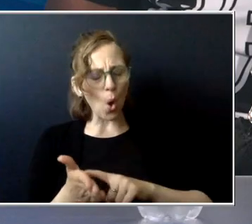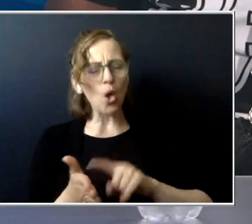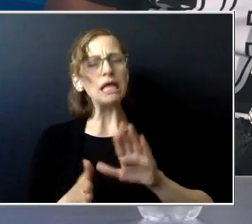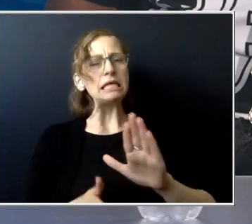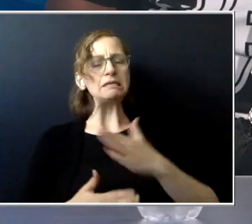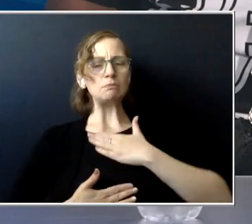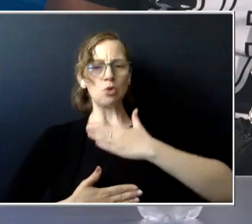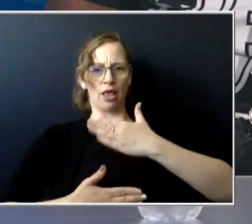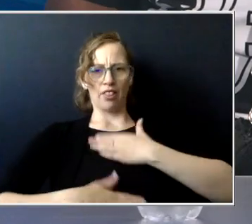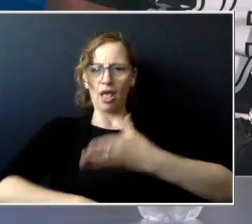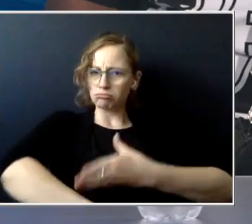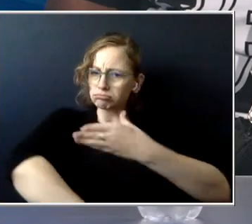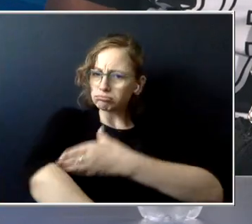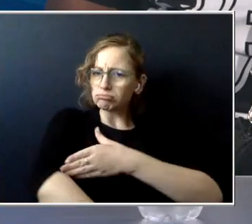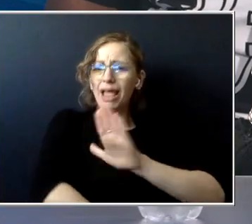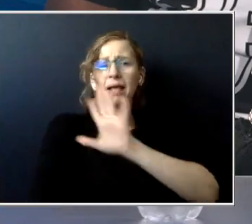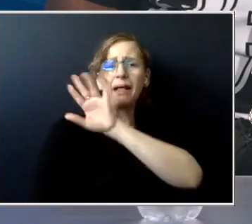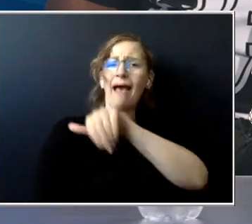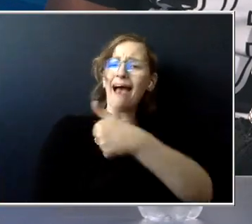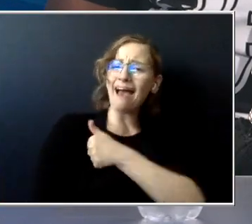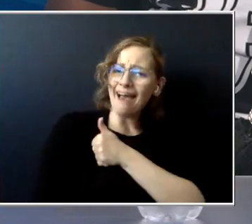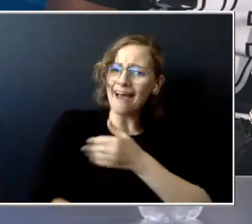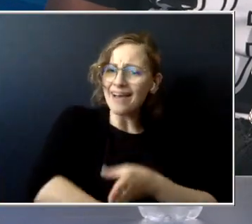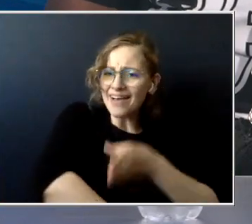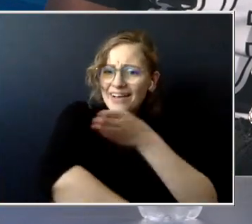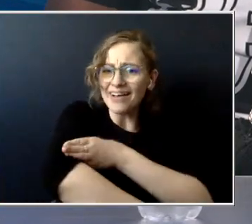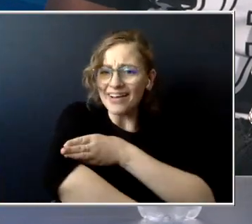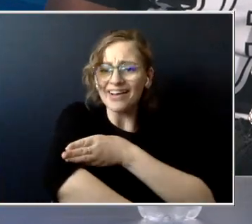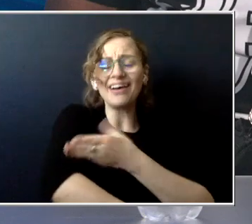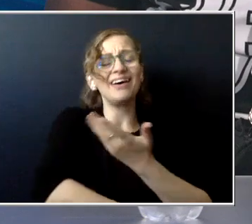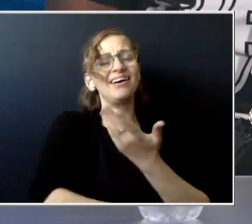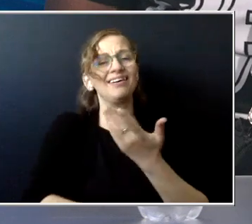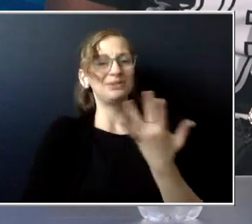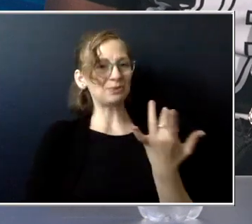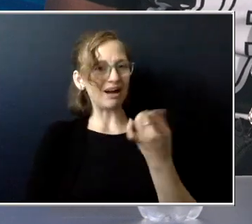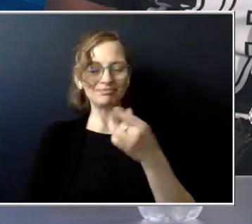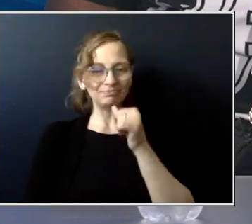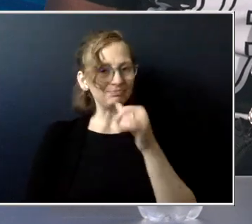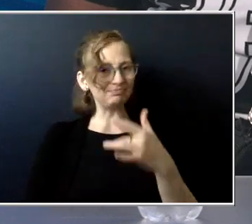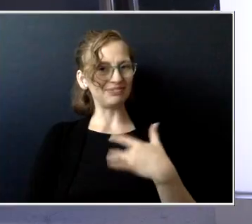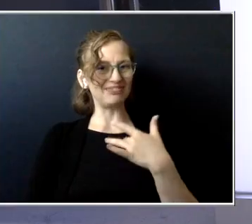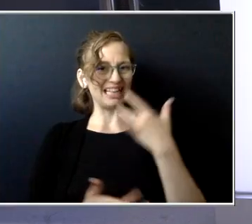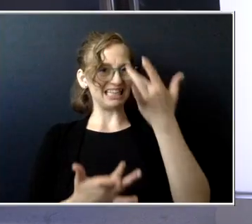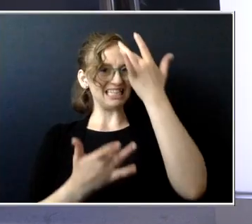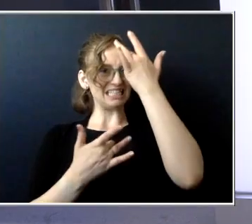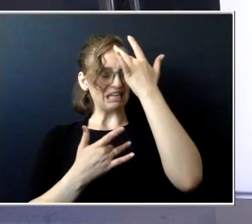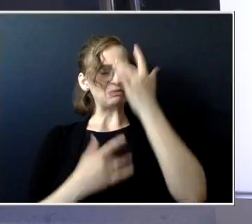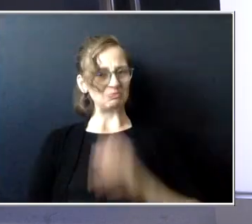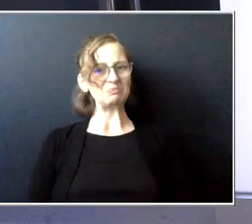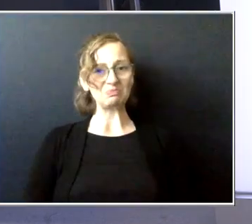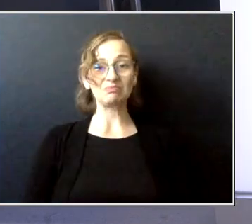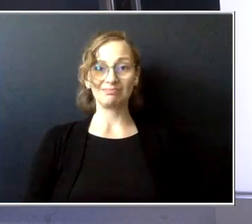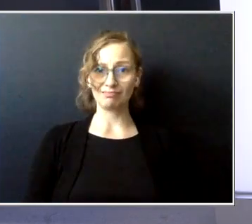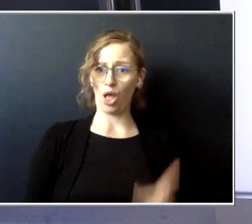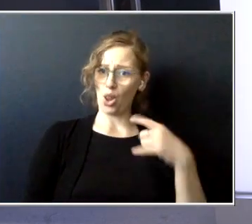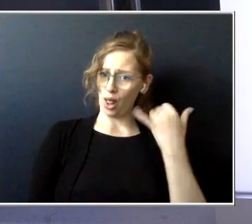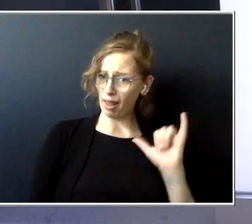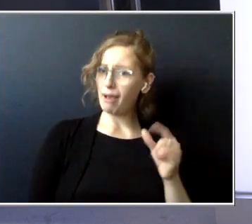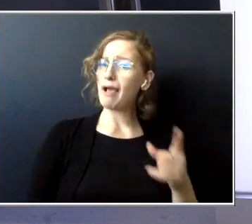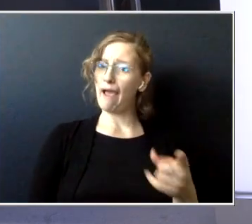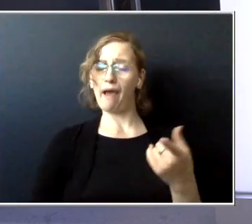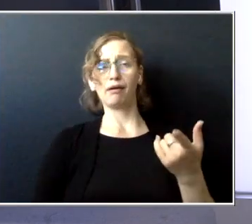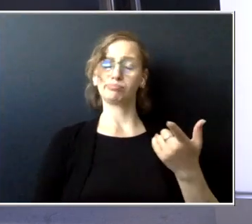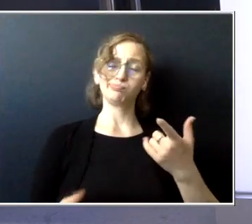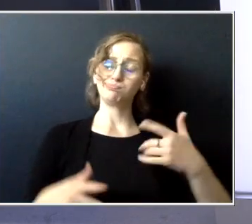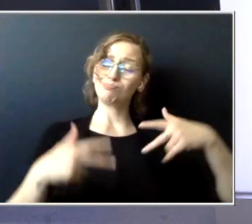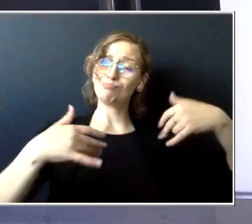his attitude was better because he wasn't feeling sick. So I noticed. Yeah, it looked like it was. He was out and about. Looking pretty good. I make